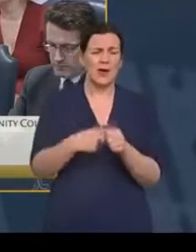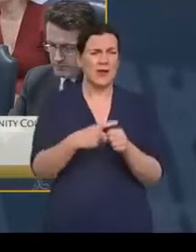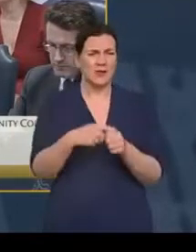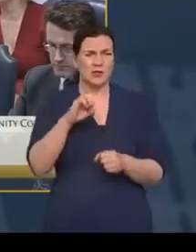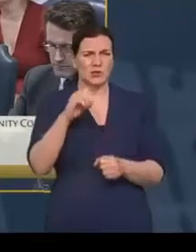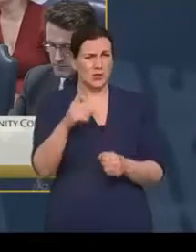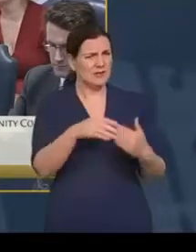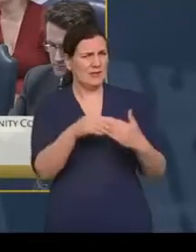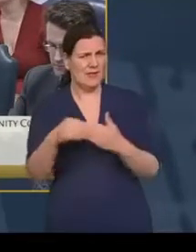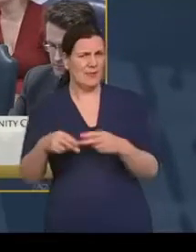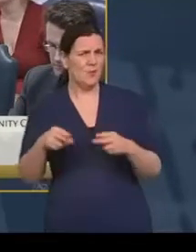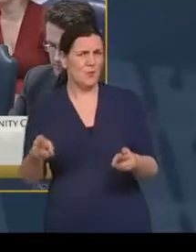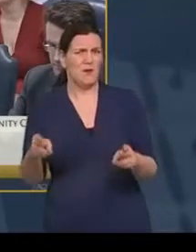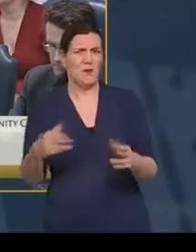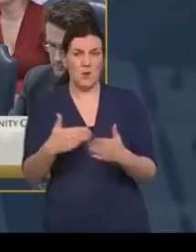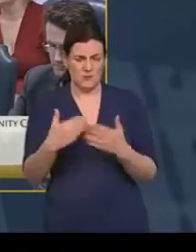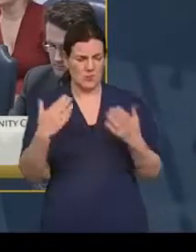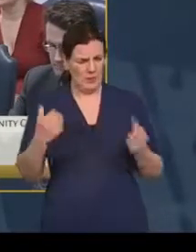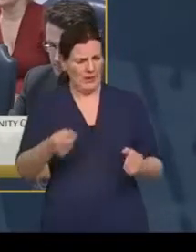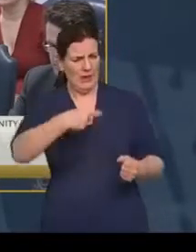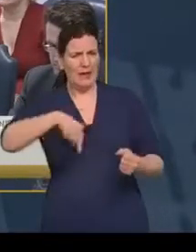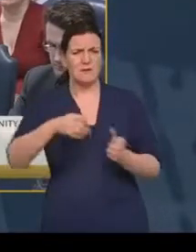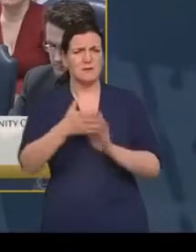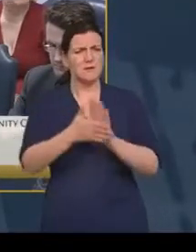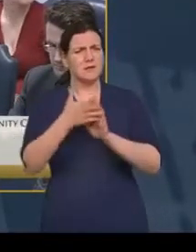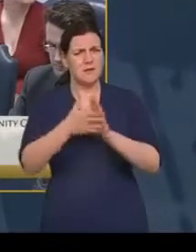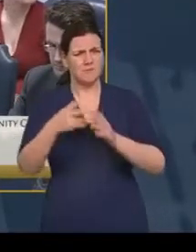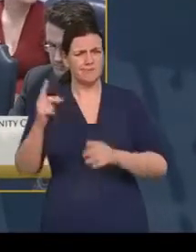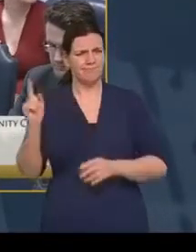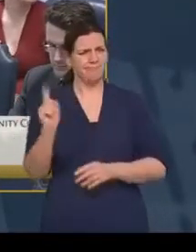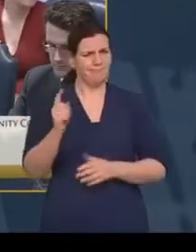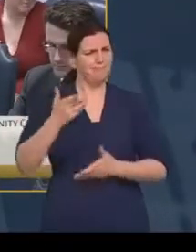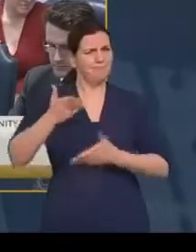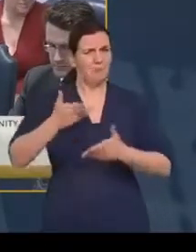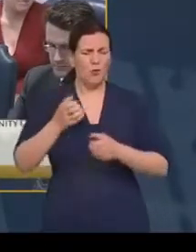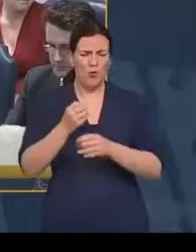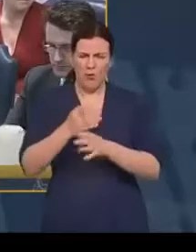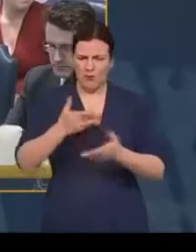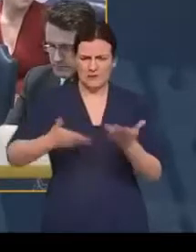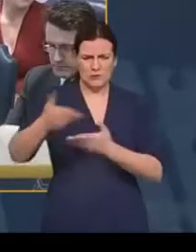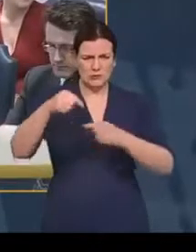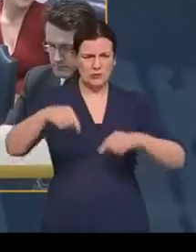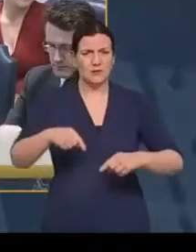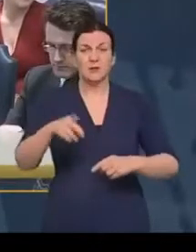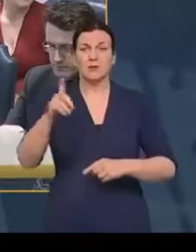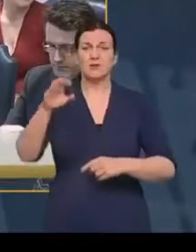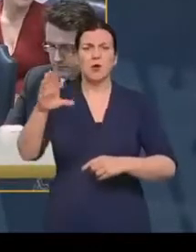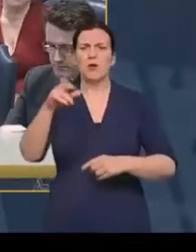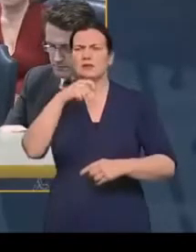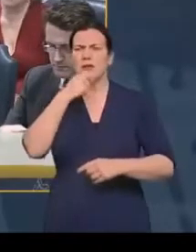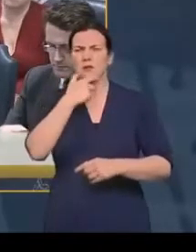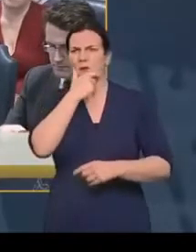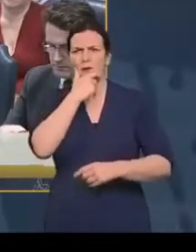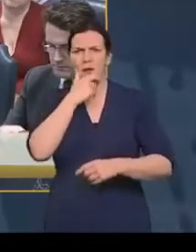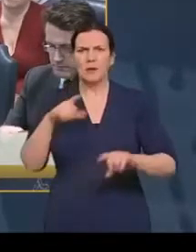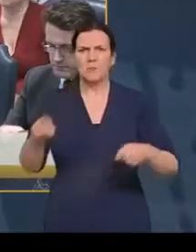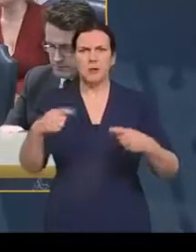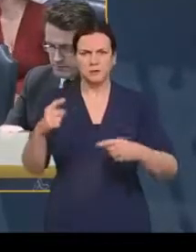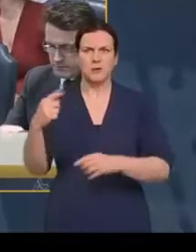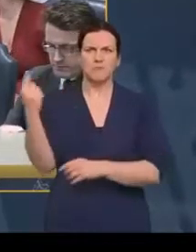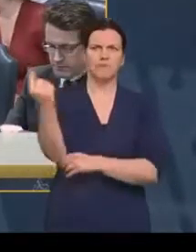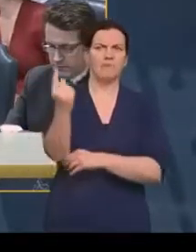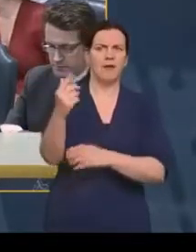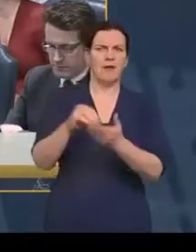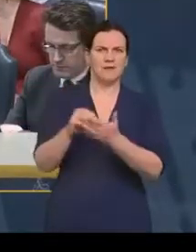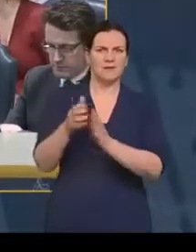way in which Seanad led the way. We had a signer during all the discussions on the bill. Éireann found it impossible to do